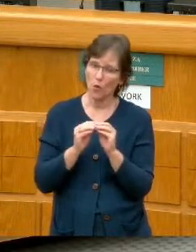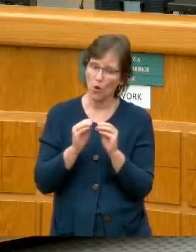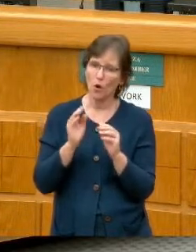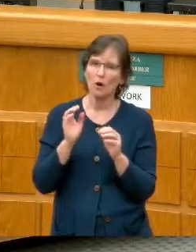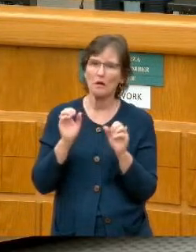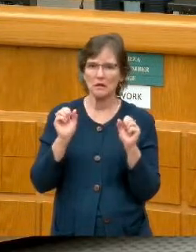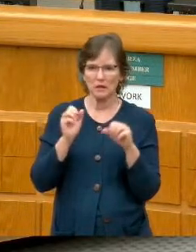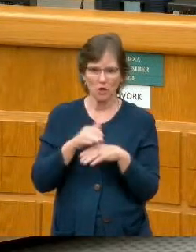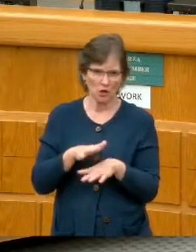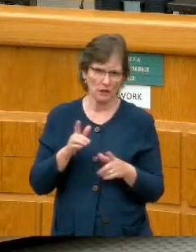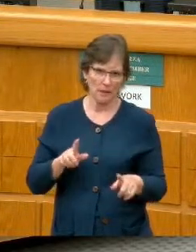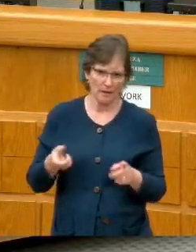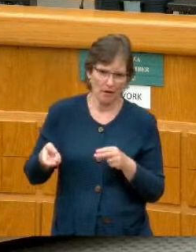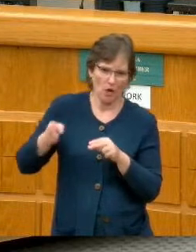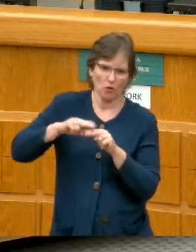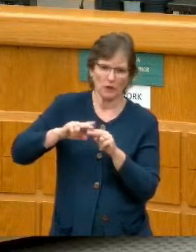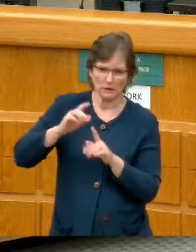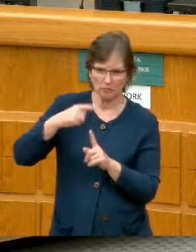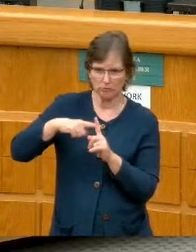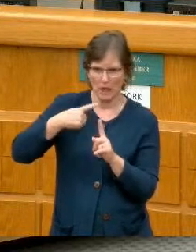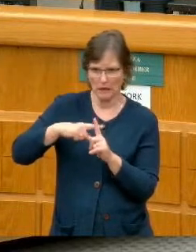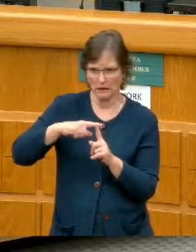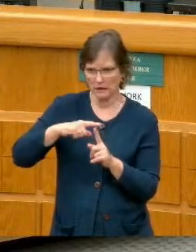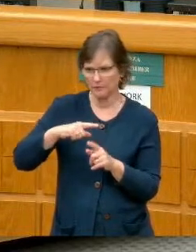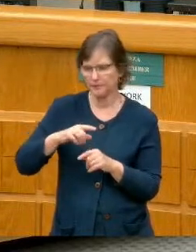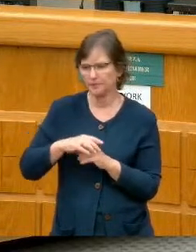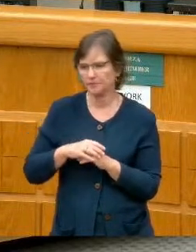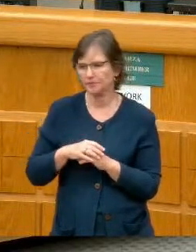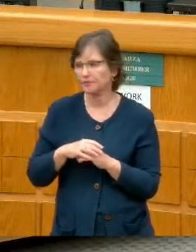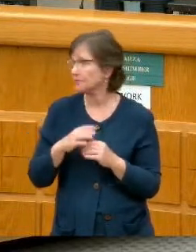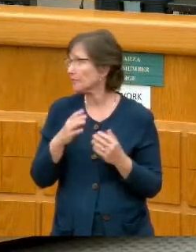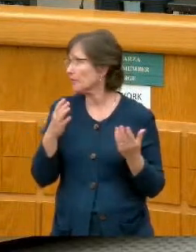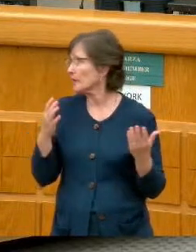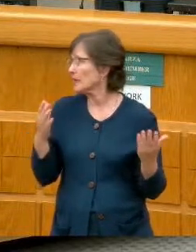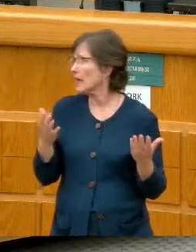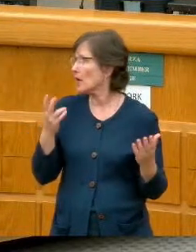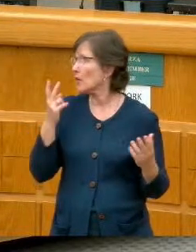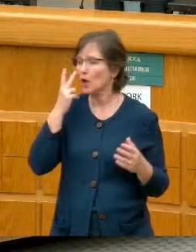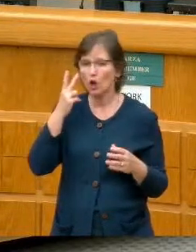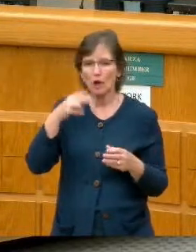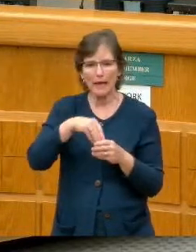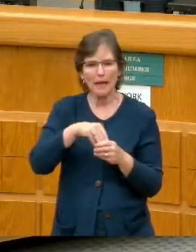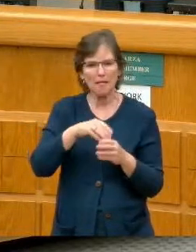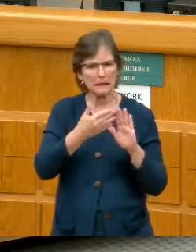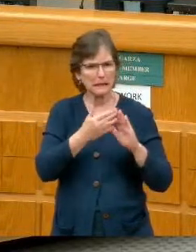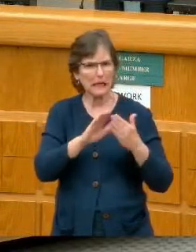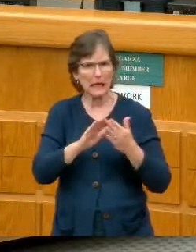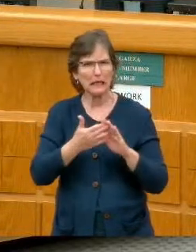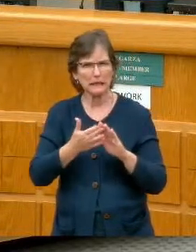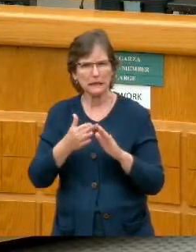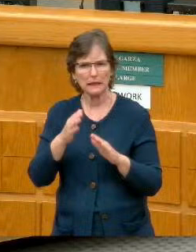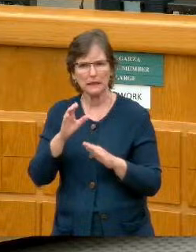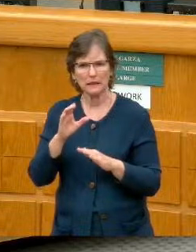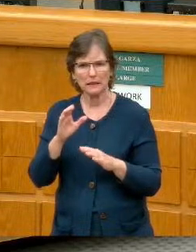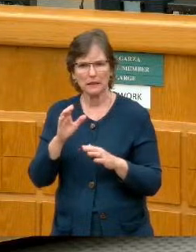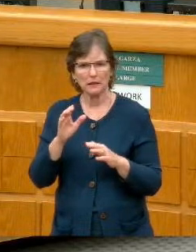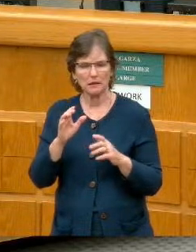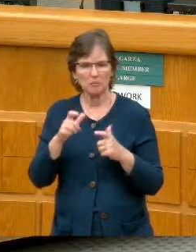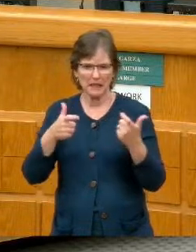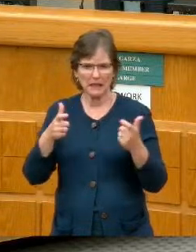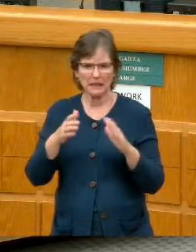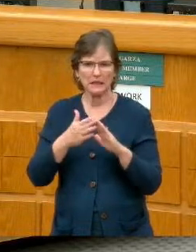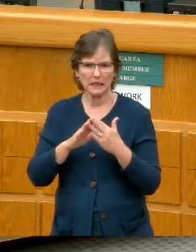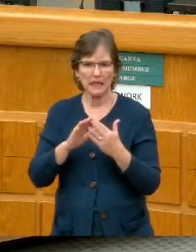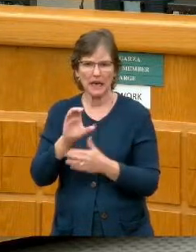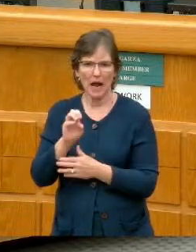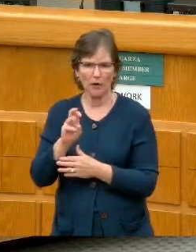South Texas. So we're looking at just the metro counties. And again, we haven't shown this graphic in a while, so we thought it was time to bring it back.